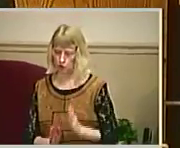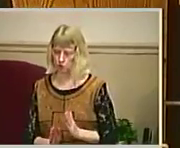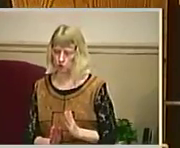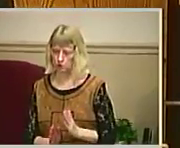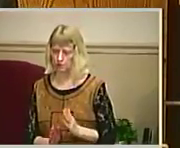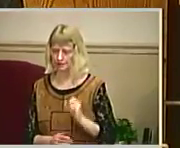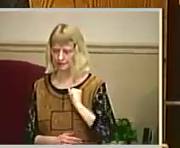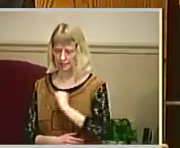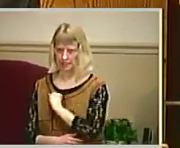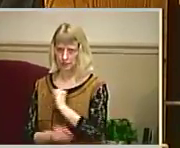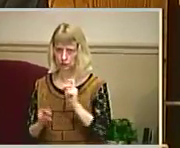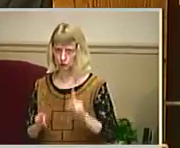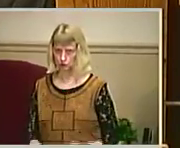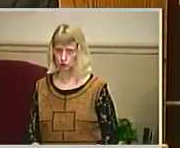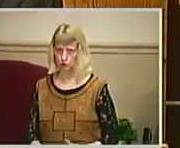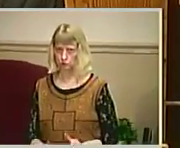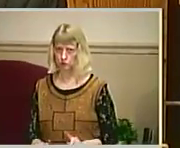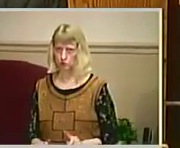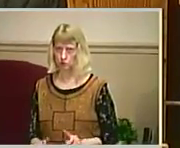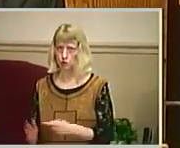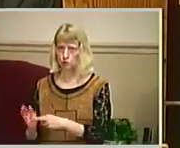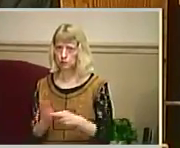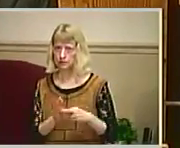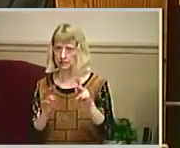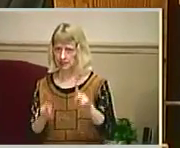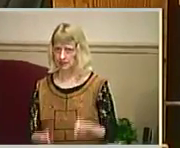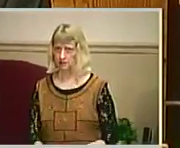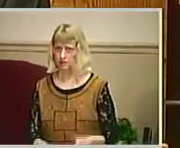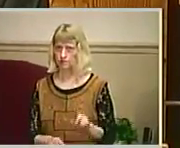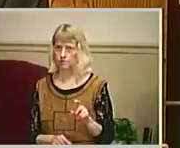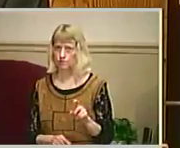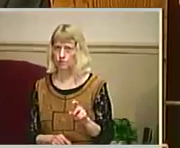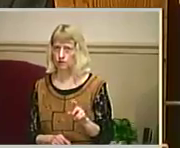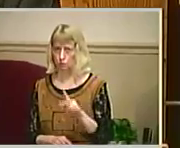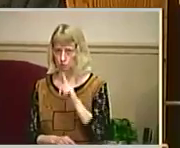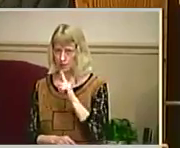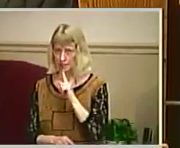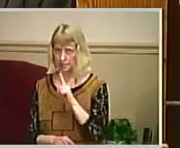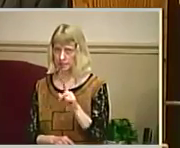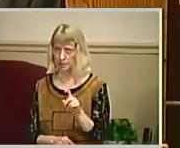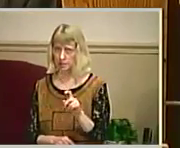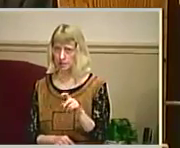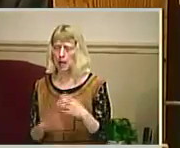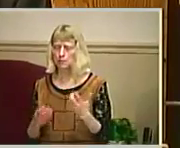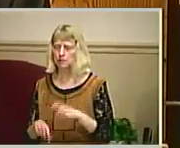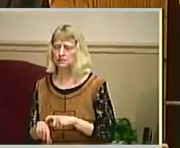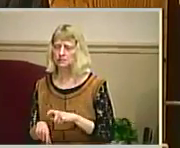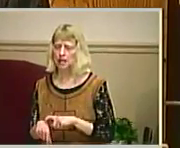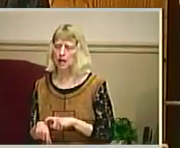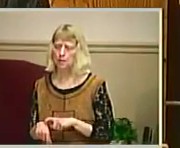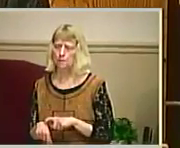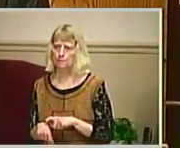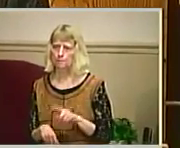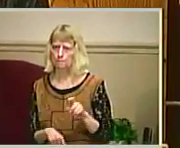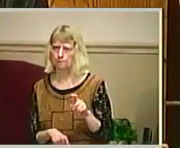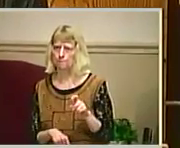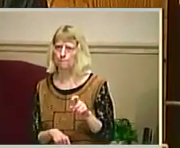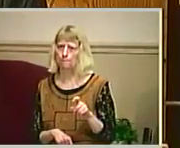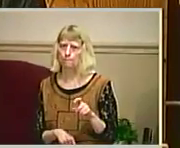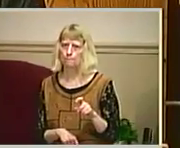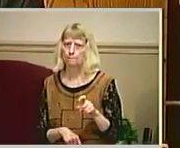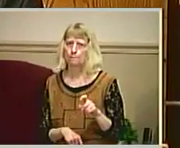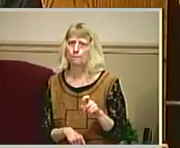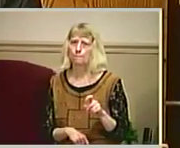the senators, representatives? Really, how much time do you pray?